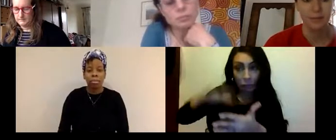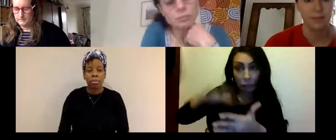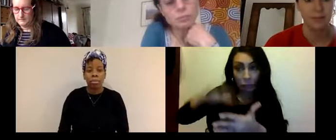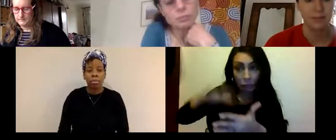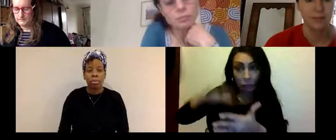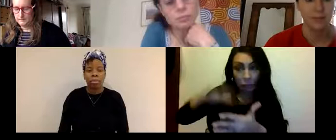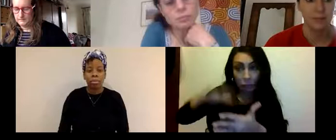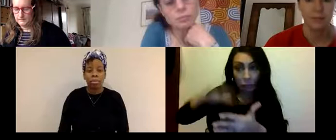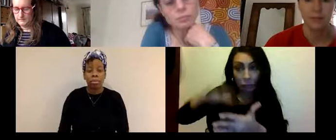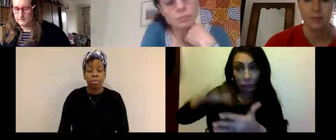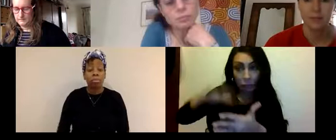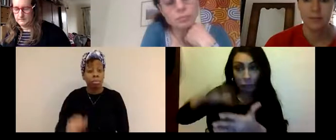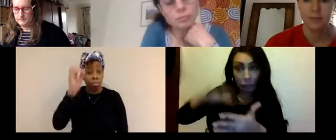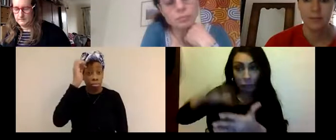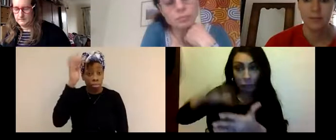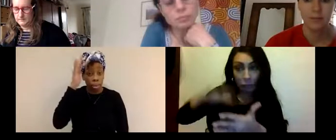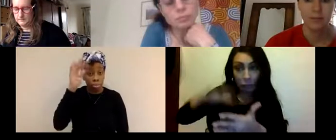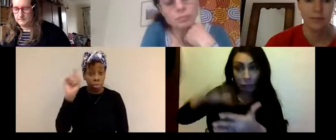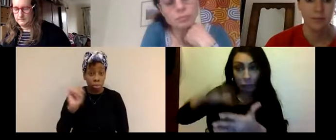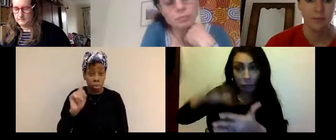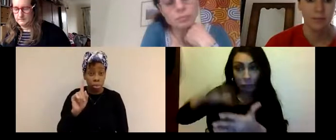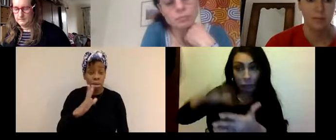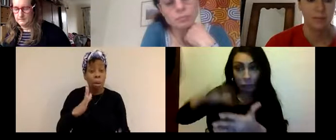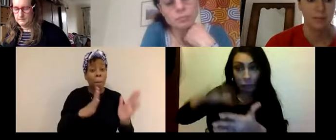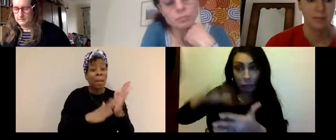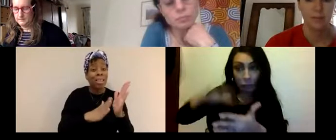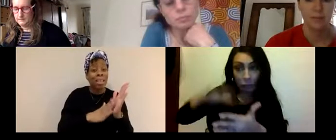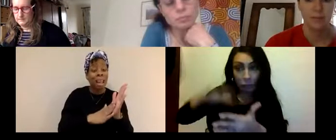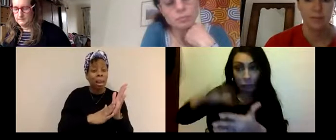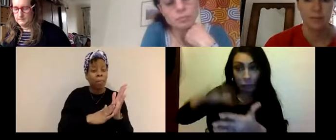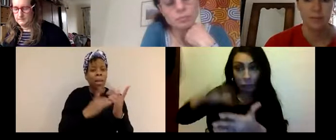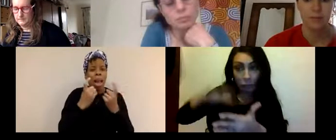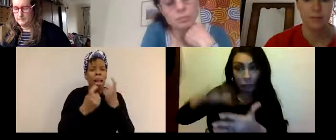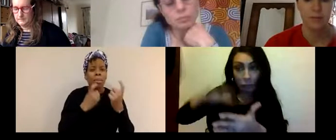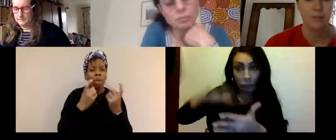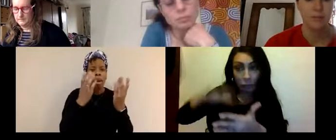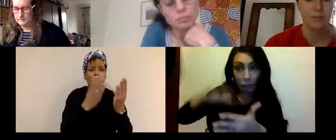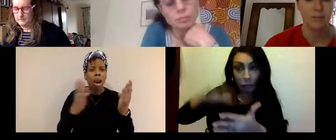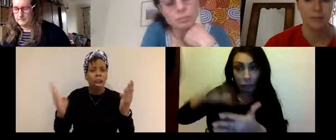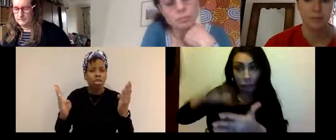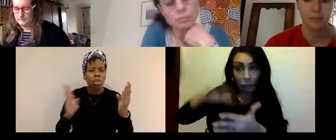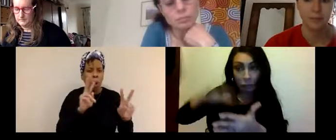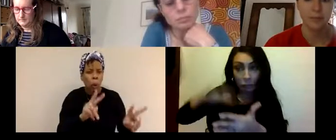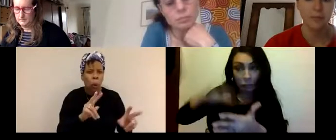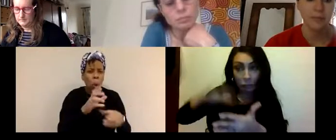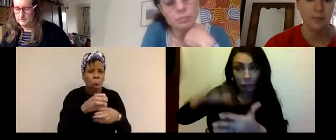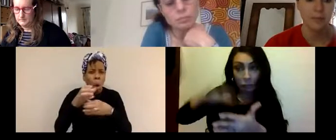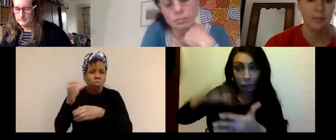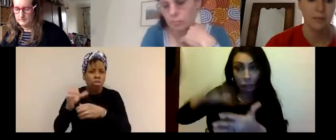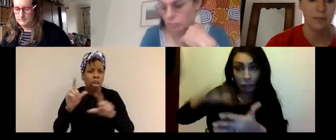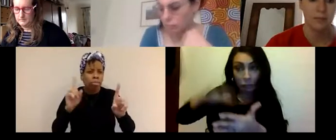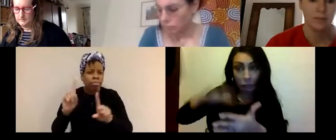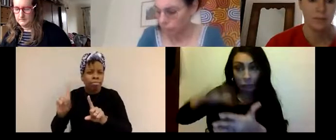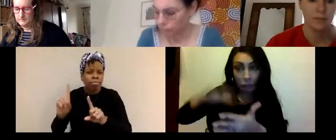in principle, the plan would be Mondays is exploring the collection, looking at objects, thinking about research themes,